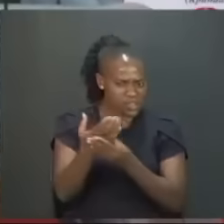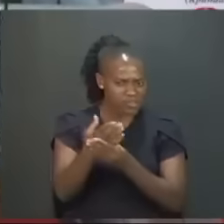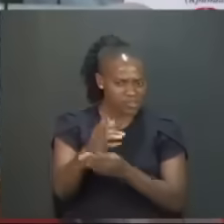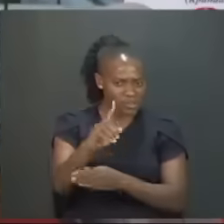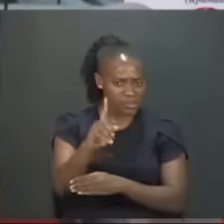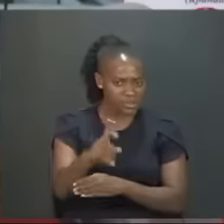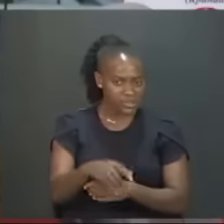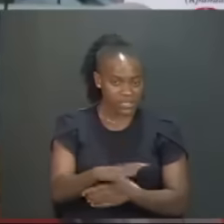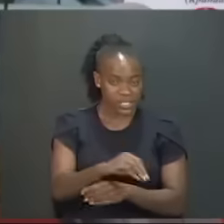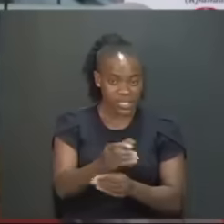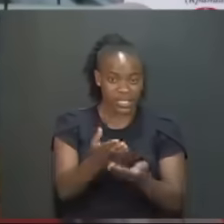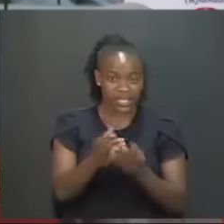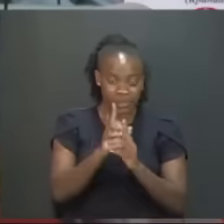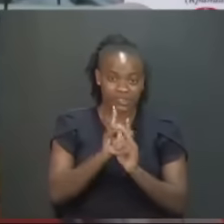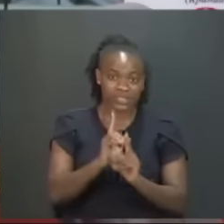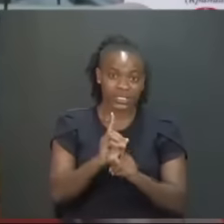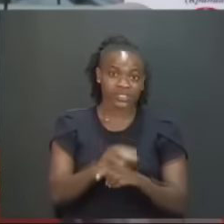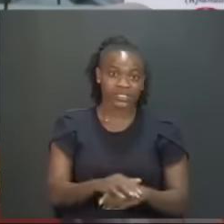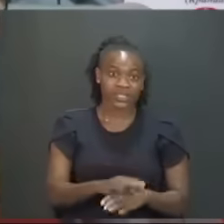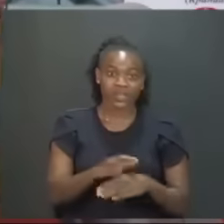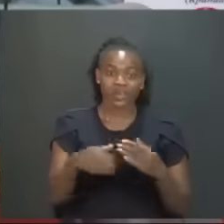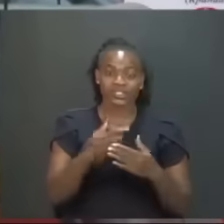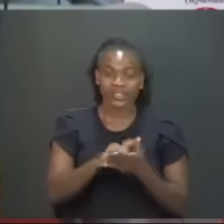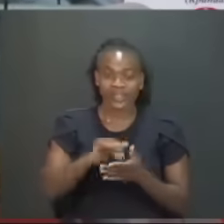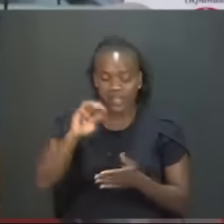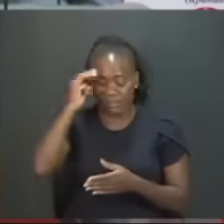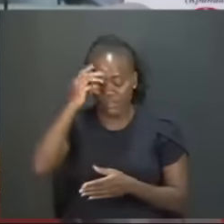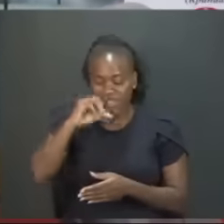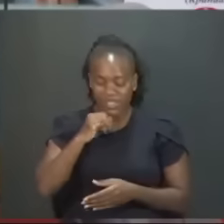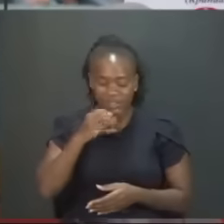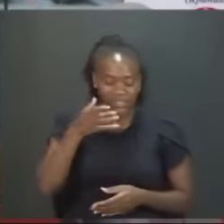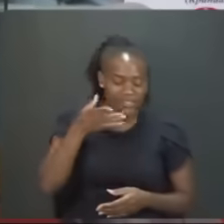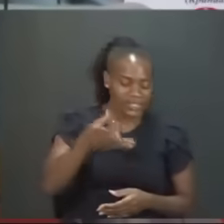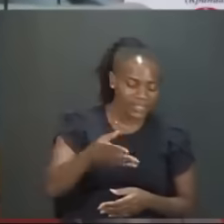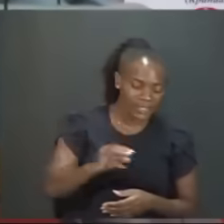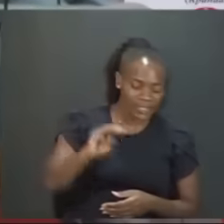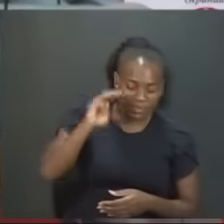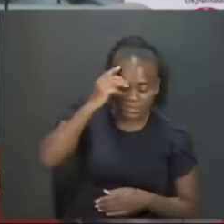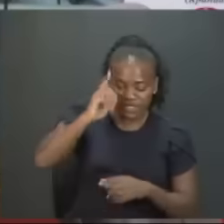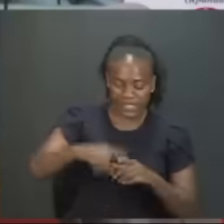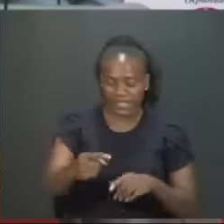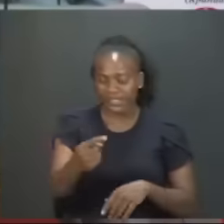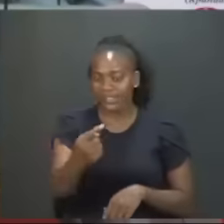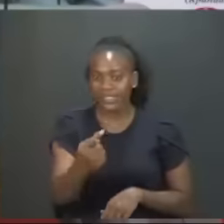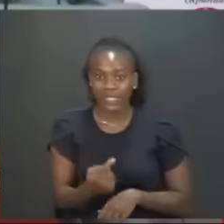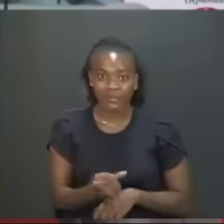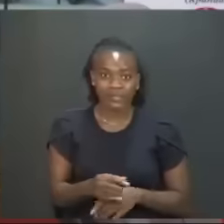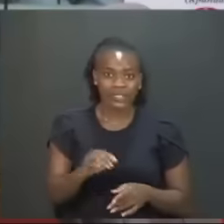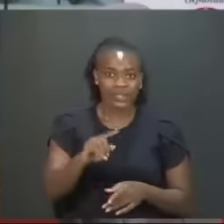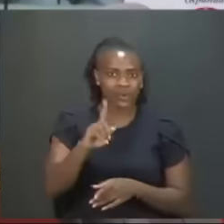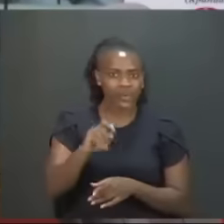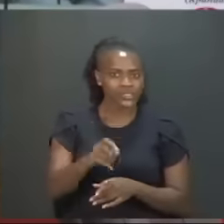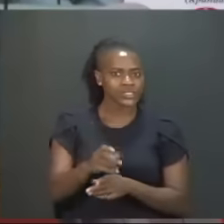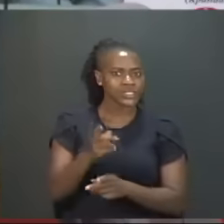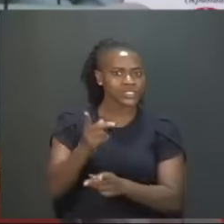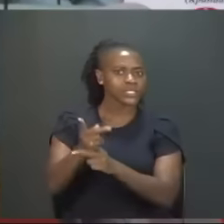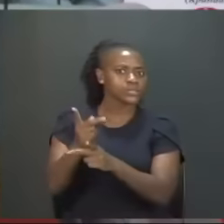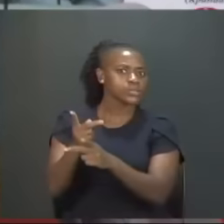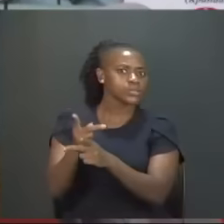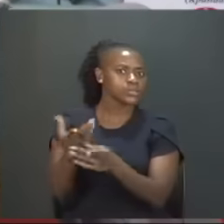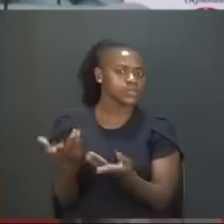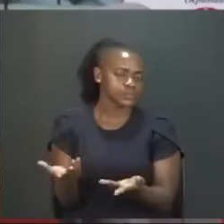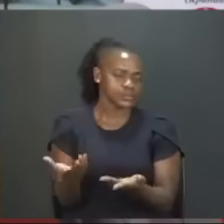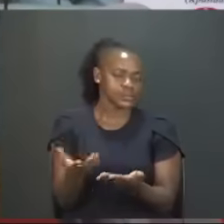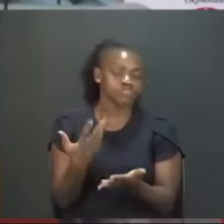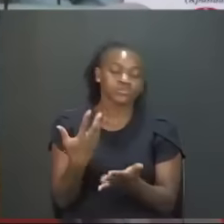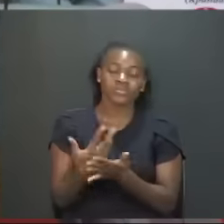answers. And all we hear is that the minister is not here, the minister is not available. And these questions are still pending. So I